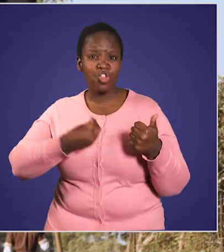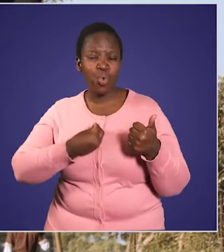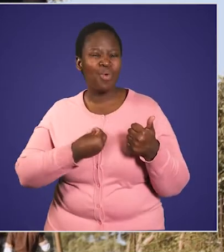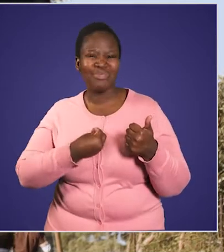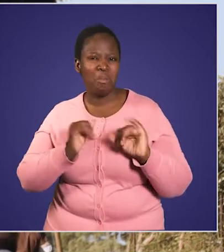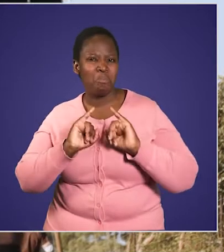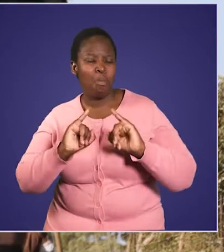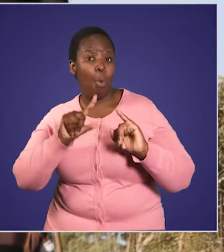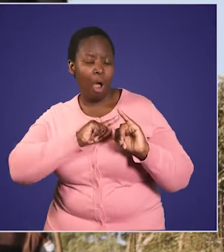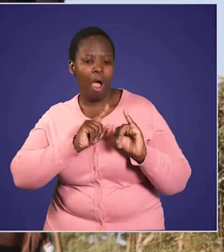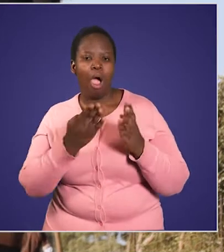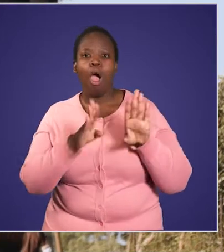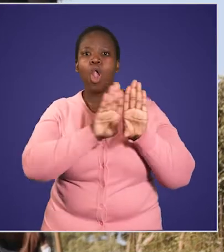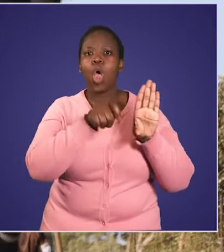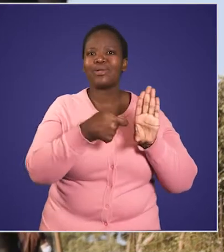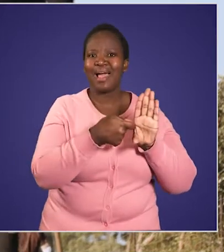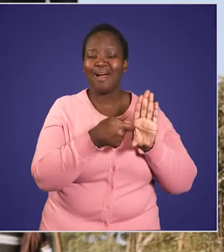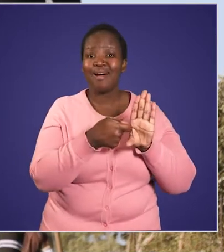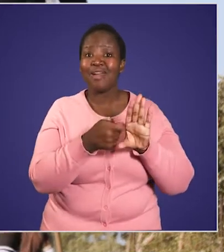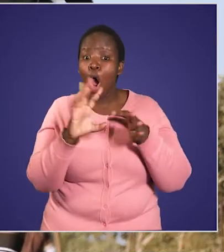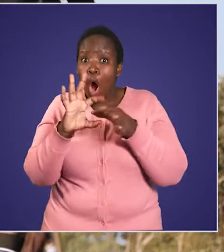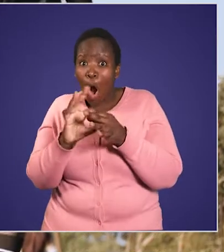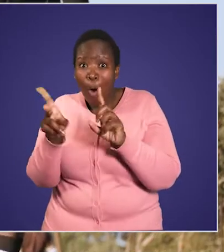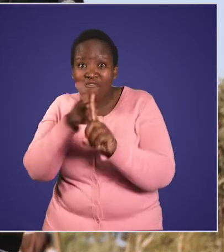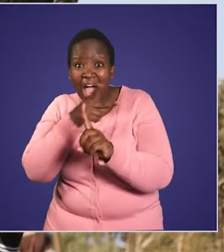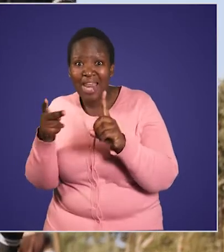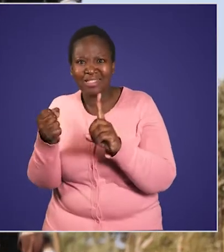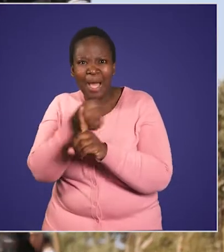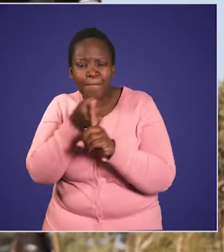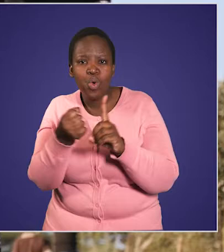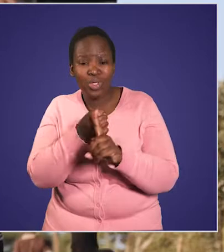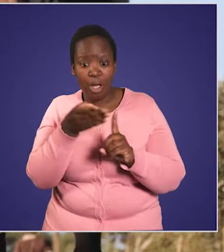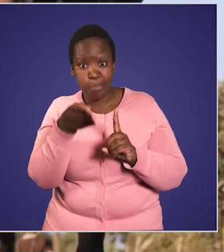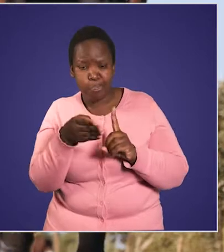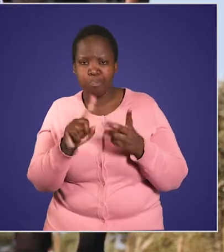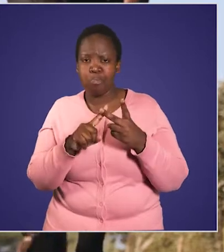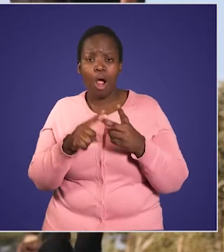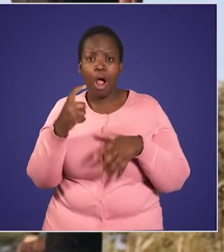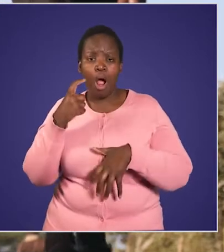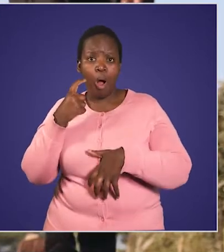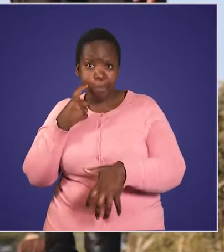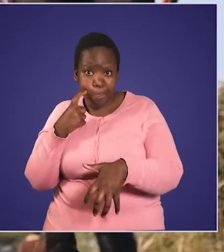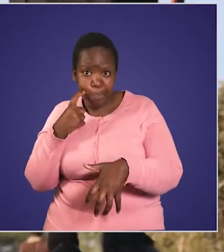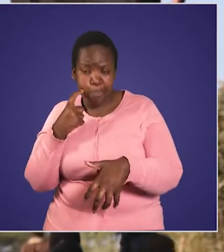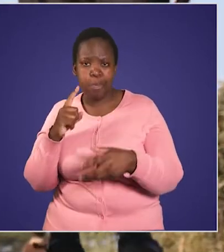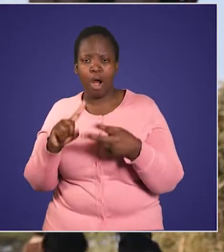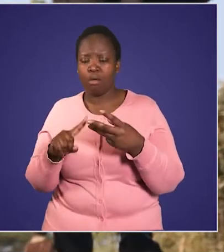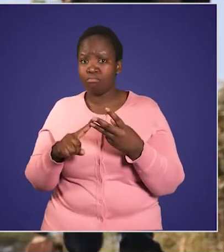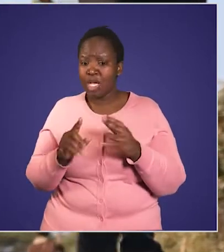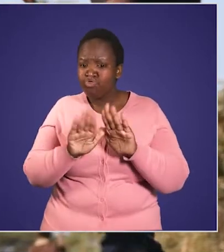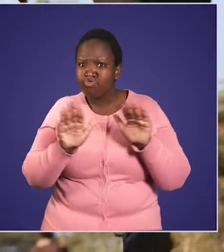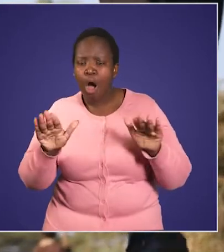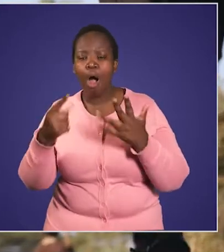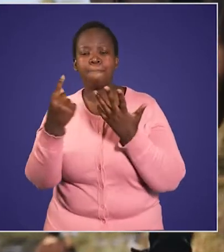was compromised, with a marked increase in domestic violence and abuse, unprotected sex, teenage pregnancy,